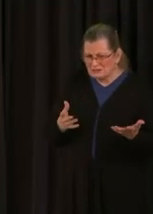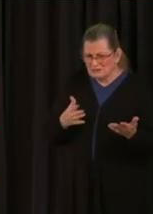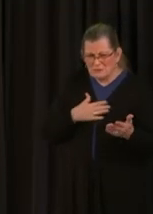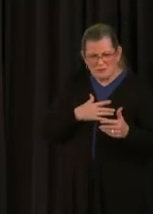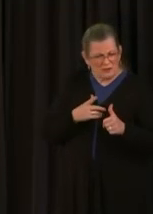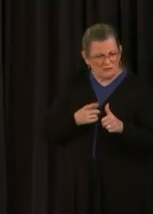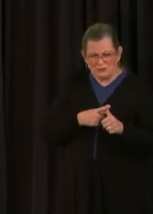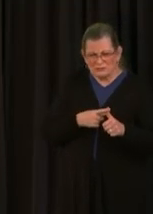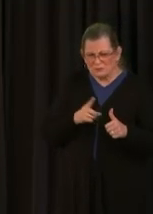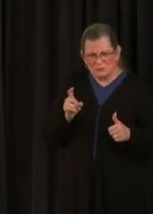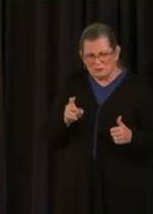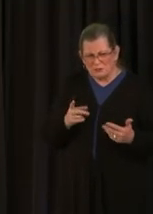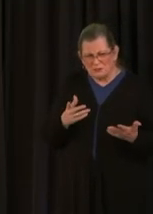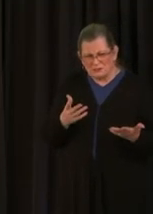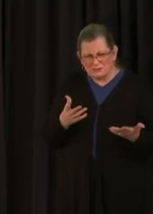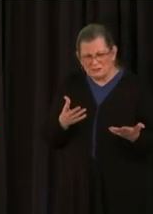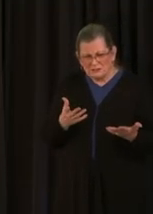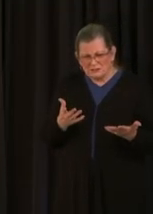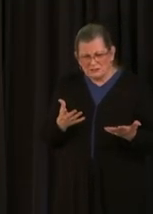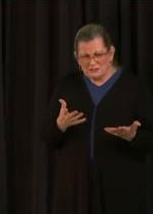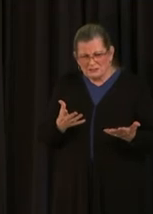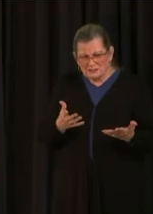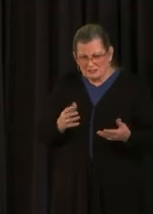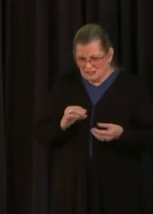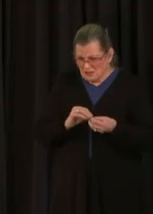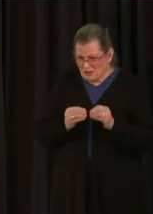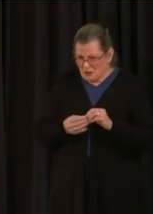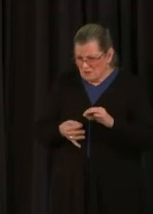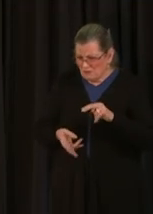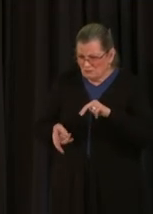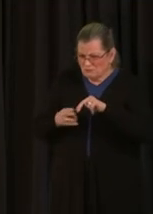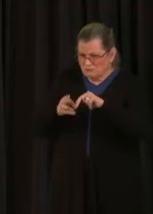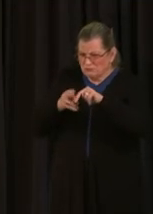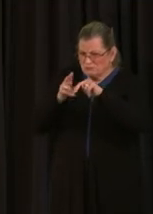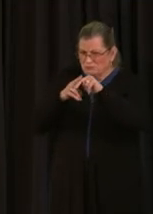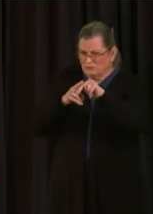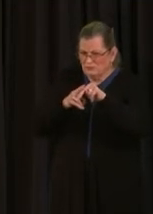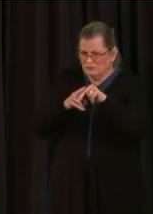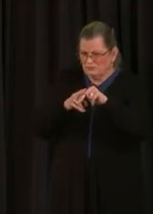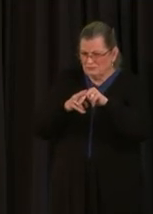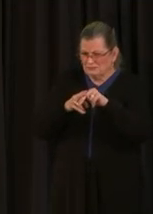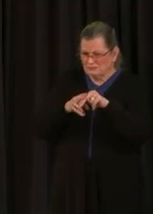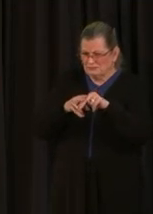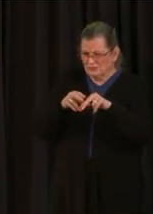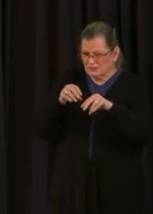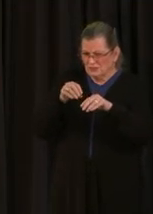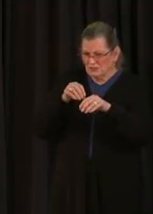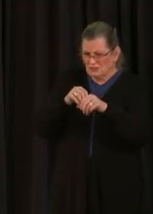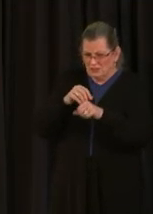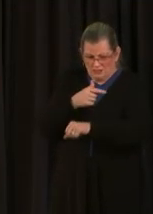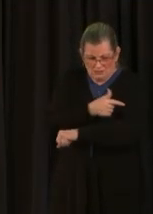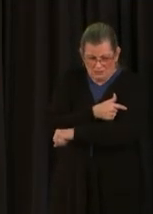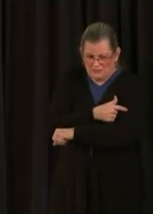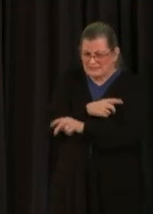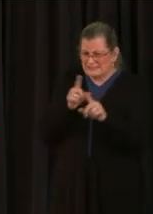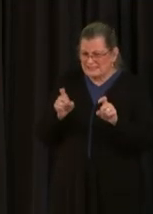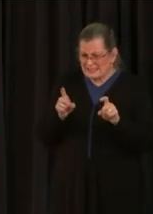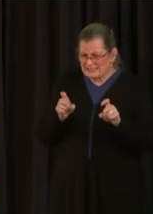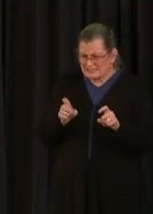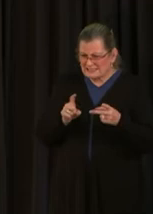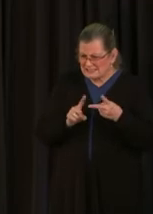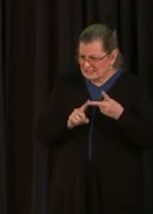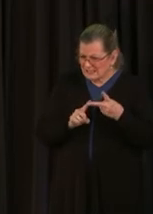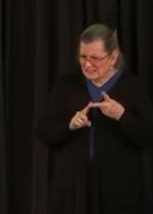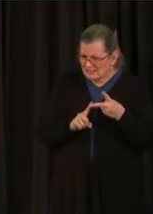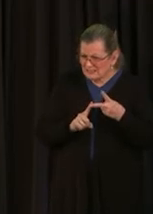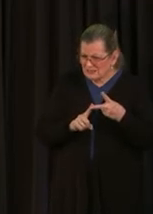dedicated to youth engagement and youth services, similar to SROs that Metropolitan Police has in the school system. That unit is